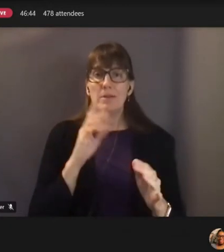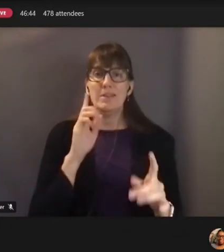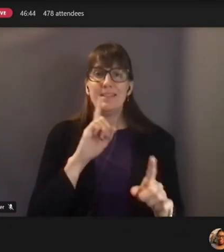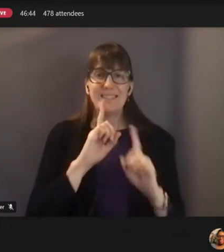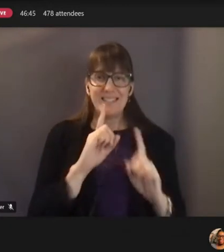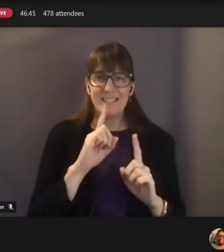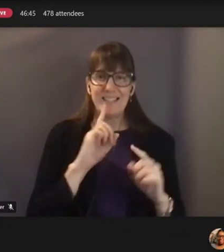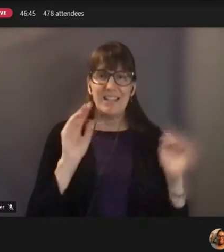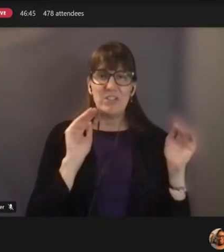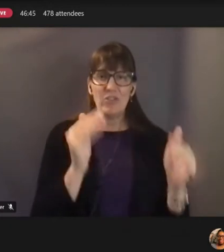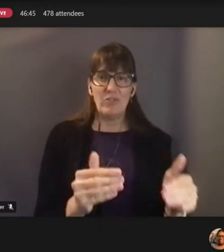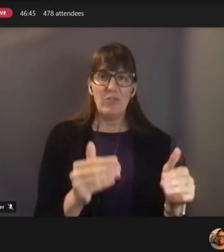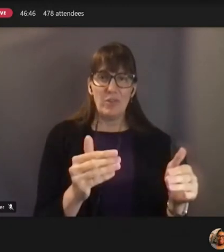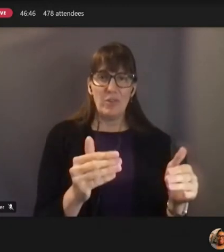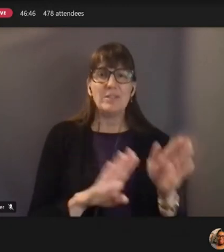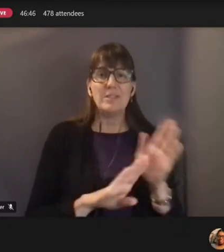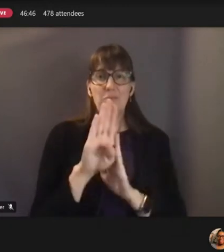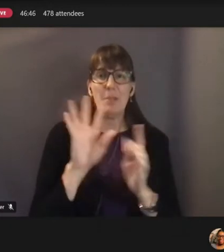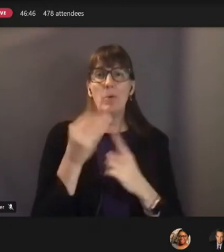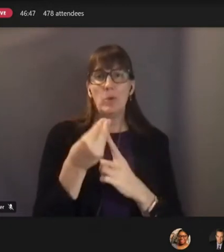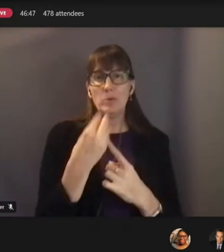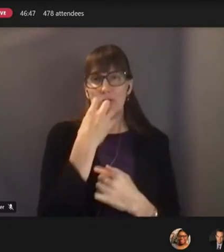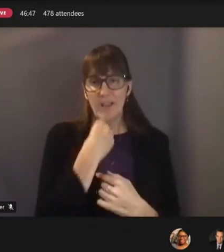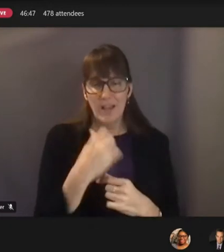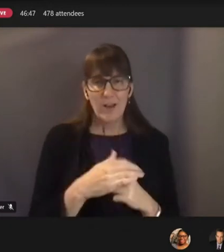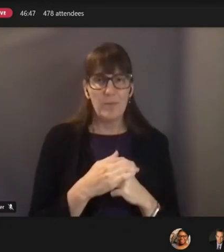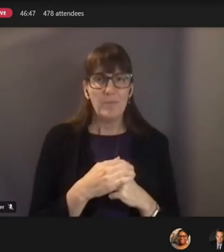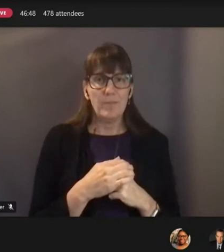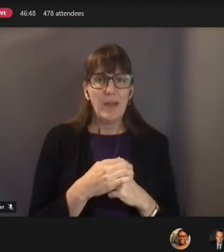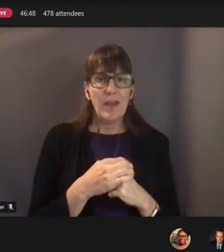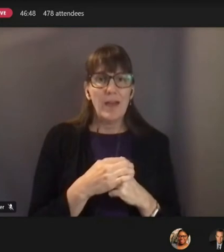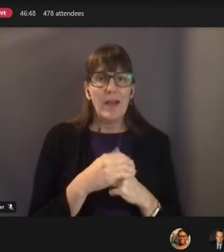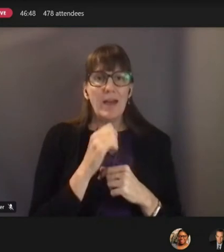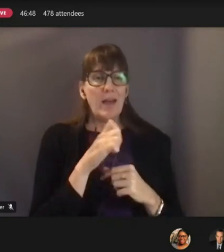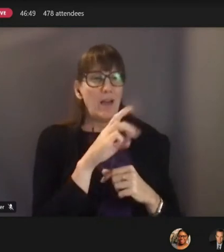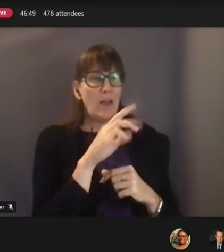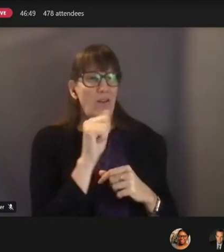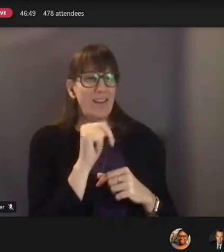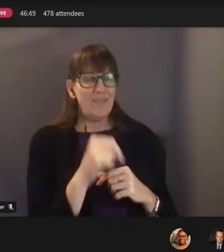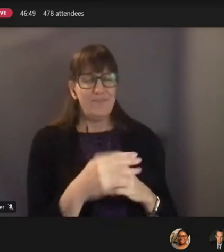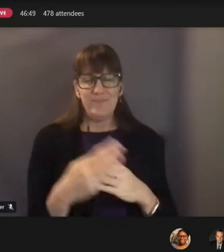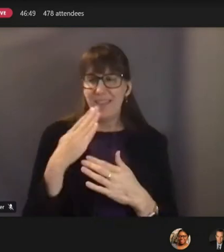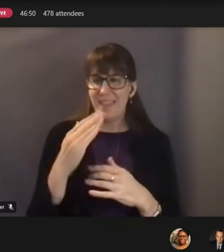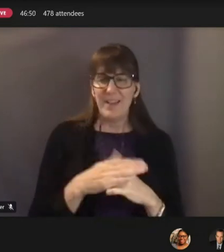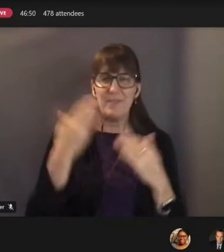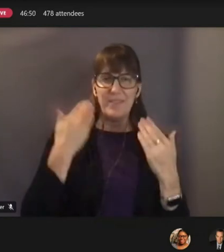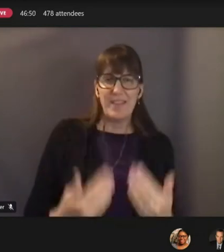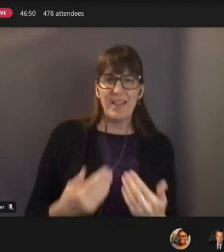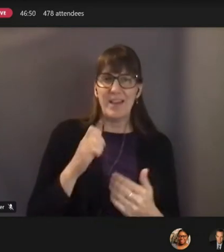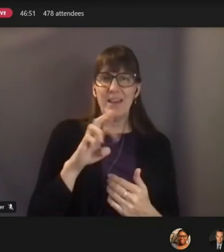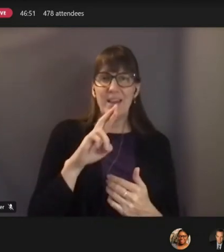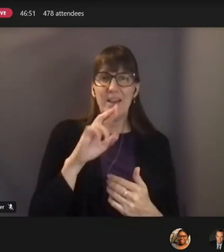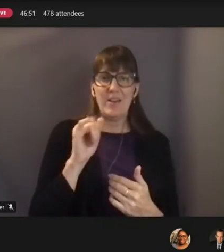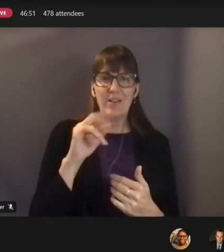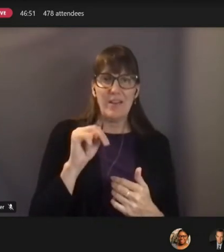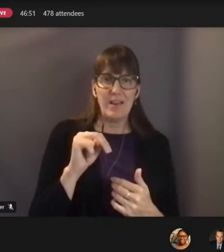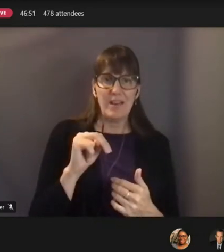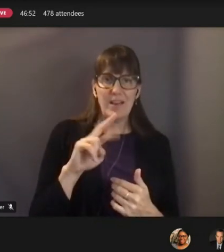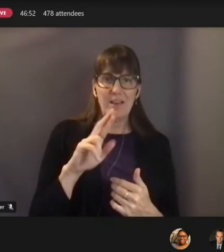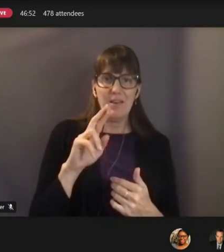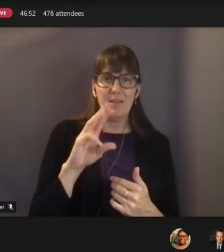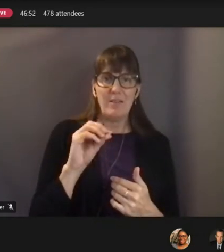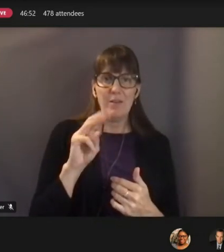Aaron? Thank you, Kayla. Hello, good afternoon. My name's Aaron Romanek. I'm the Student Support Services